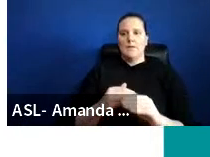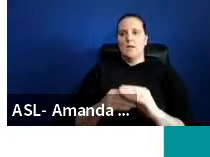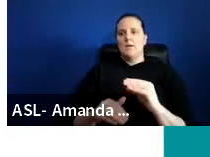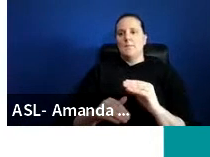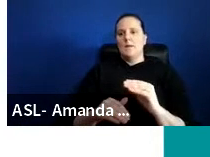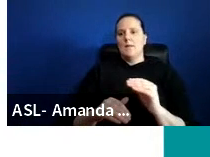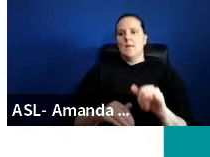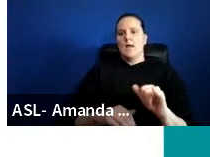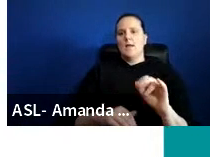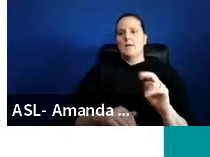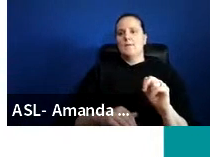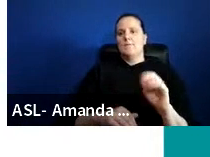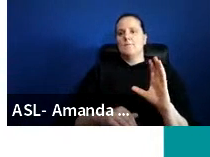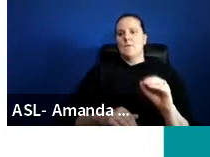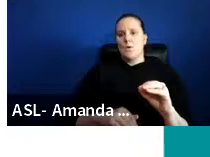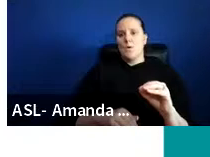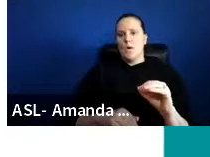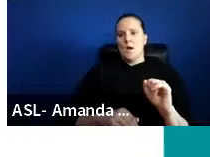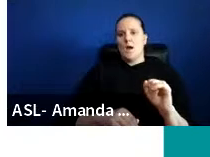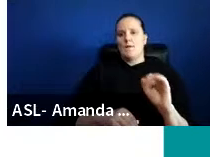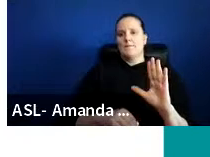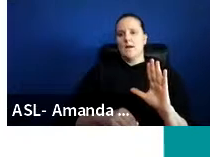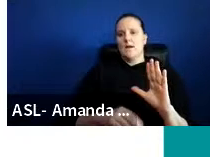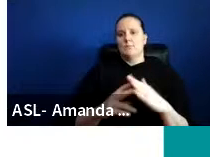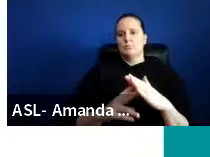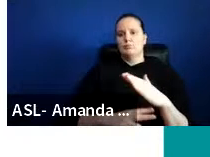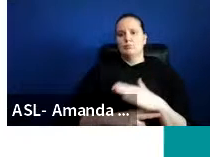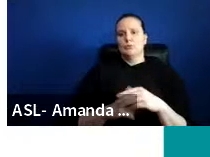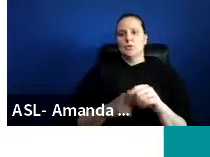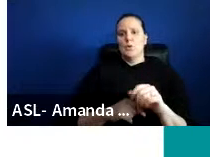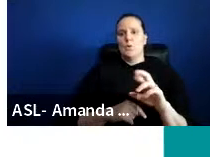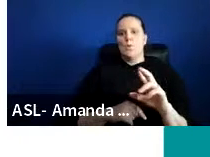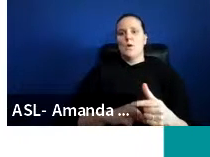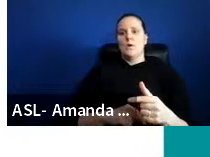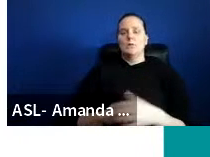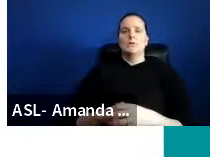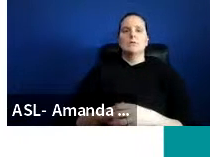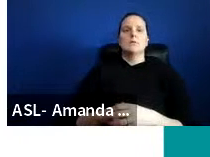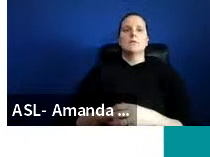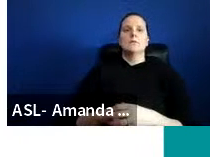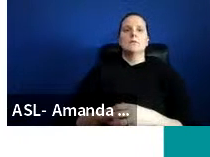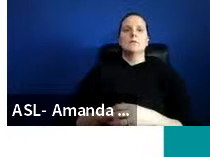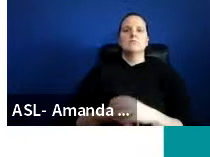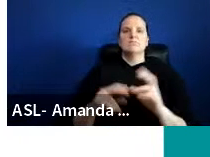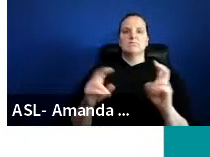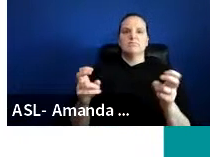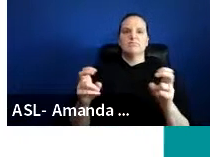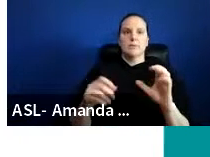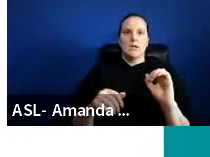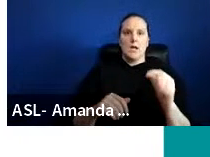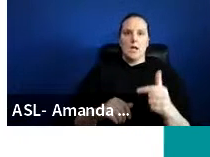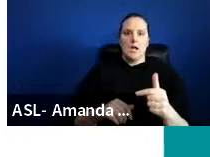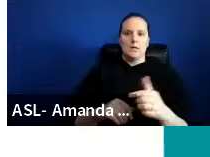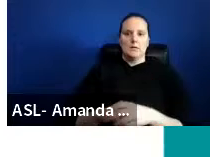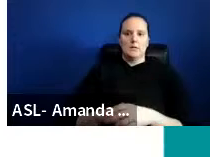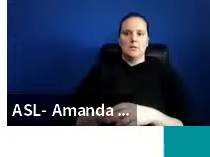to info@interstatebridge.org with CAG Public Comment in the subject line. You can also call